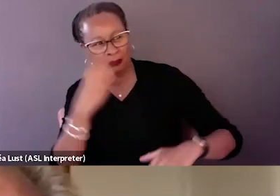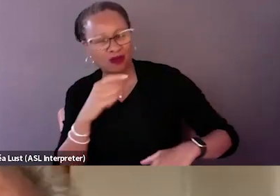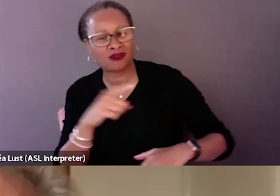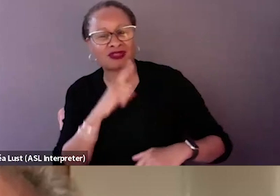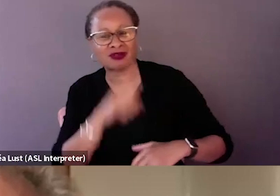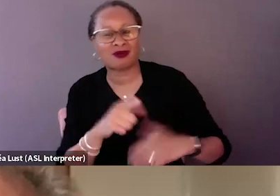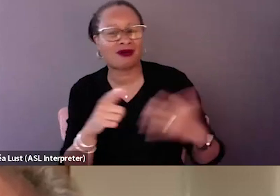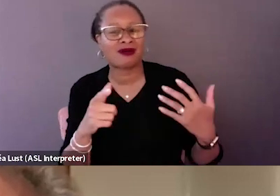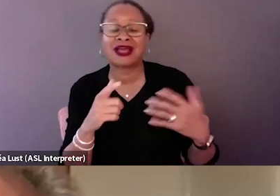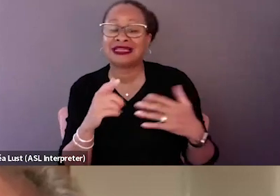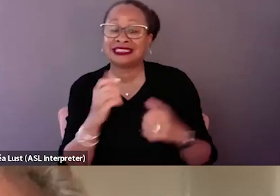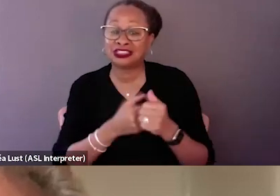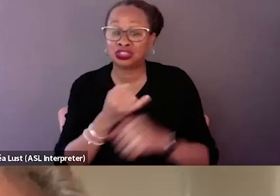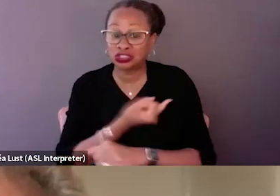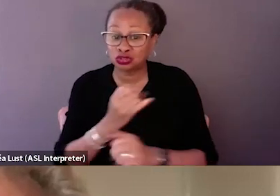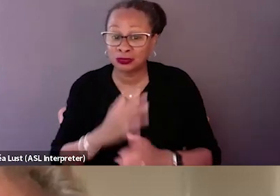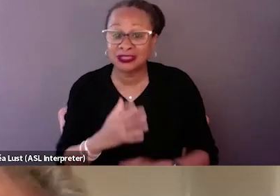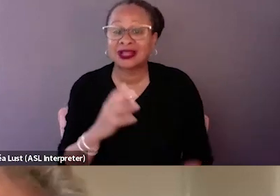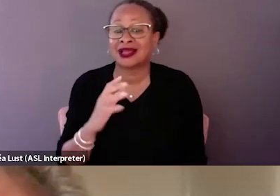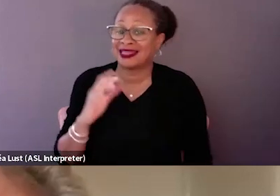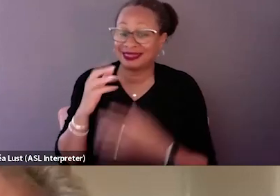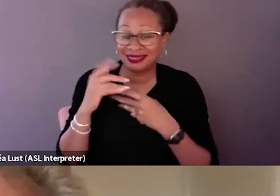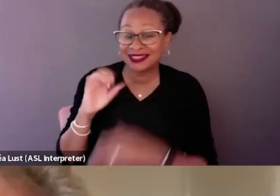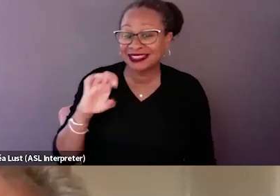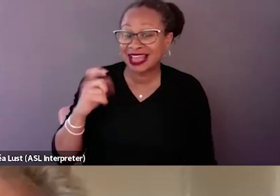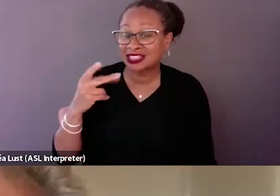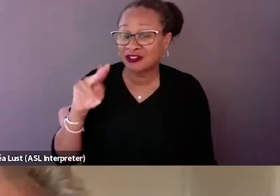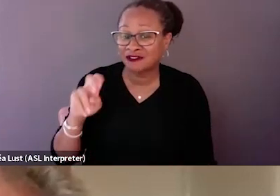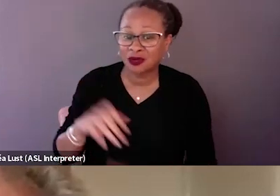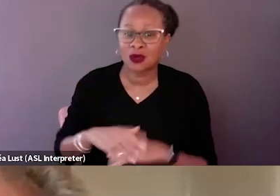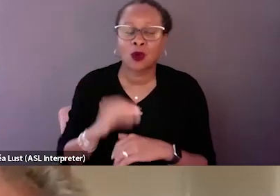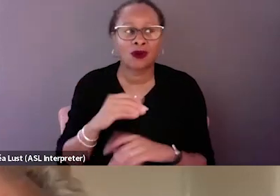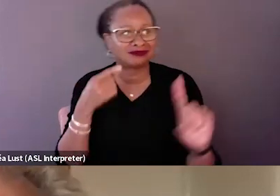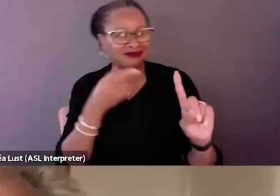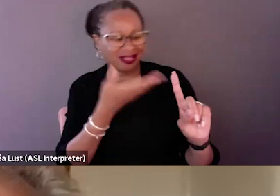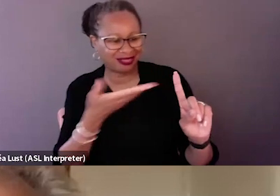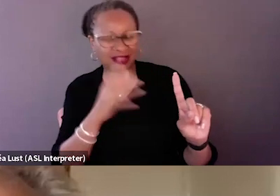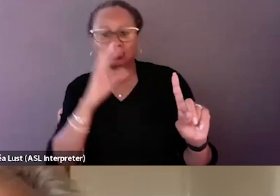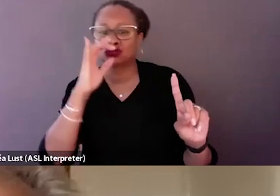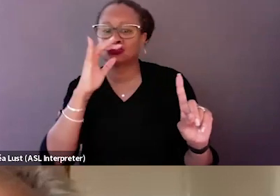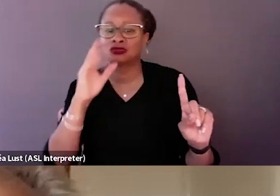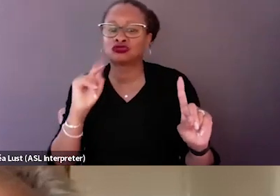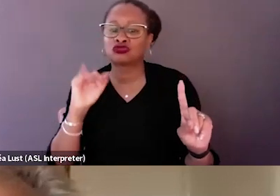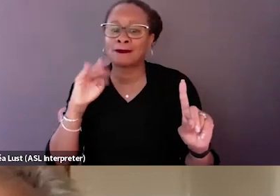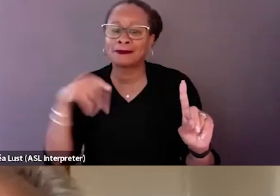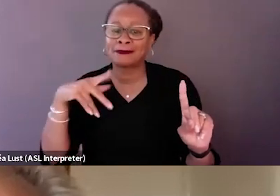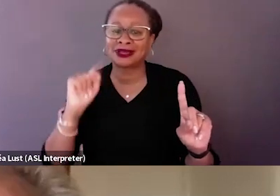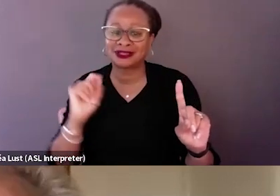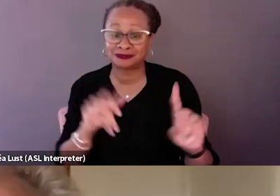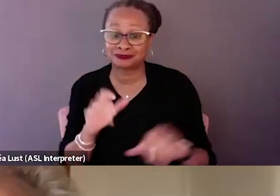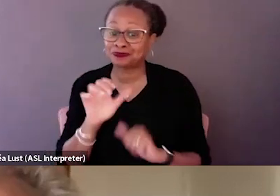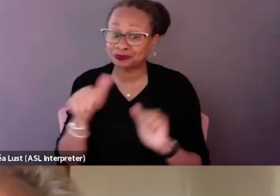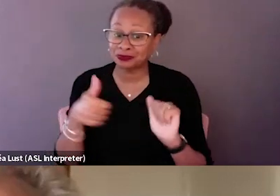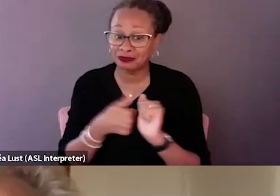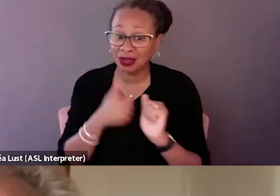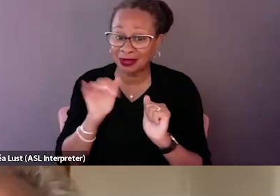the saxophone, or how beautiful is the object of a trumpet. And behind